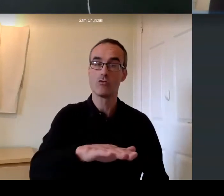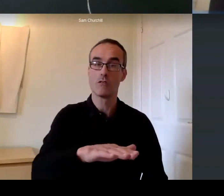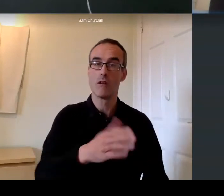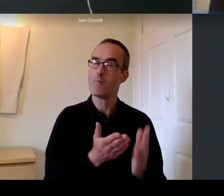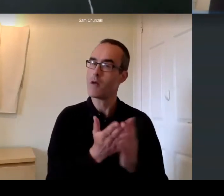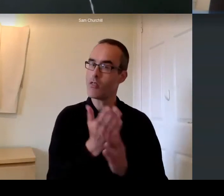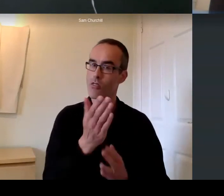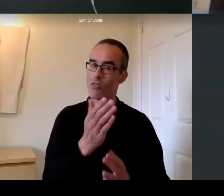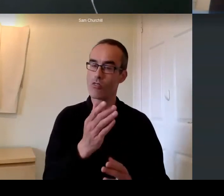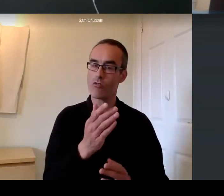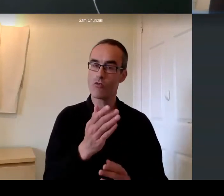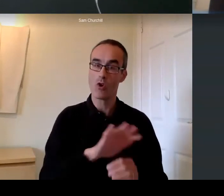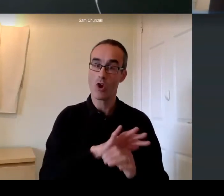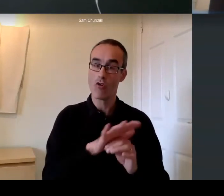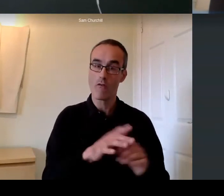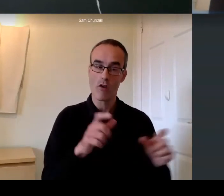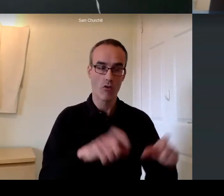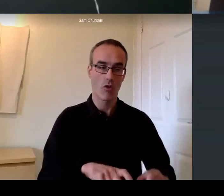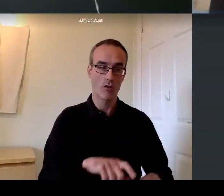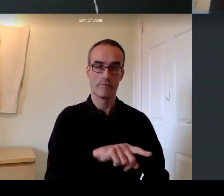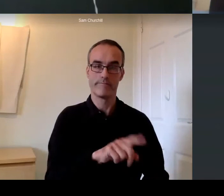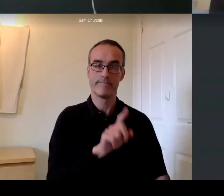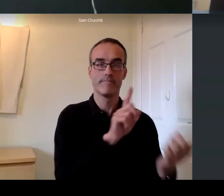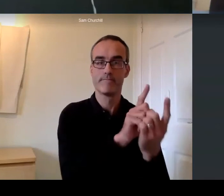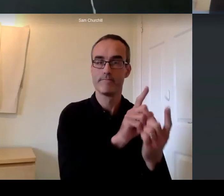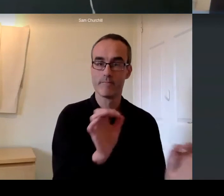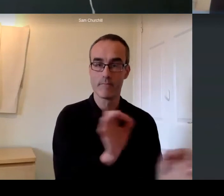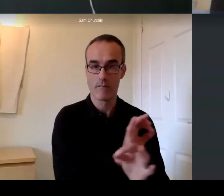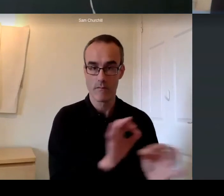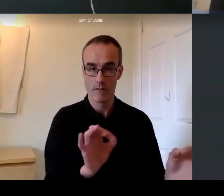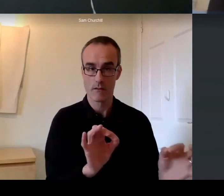how can you actually engage with these young people, you know, during these tough times,